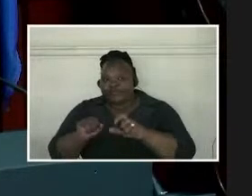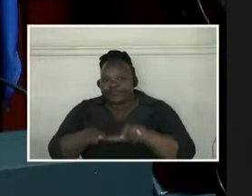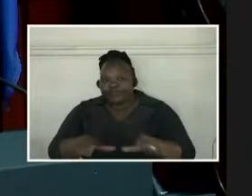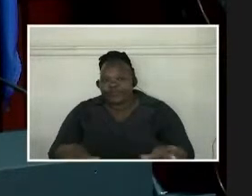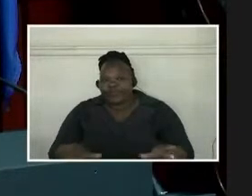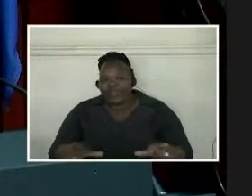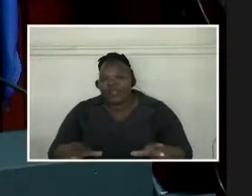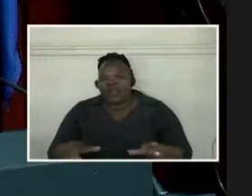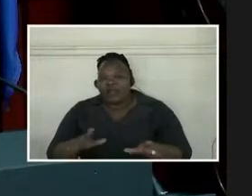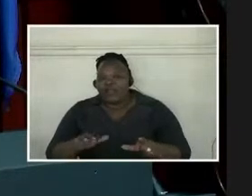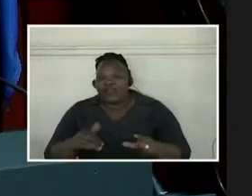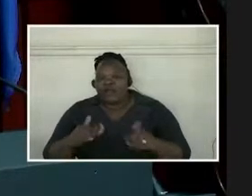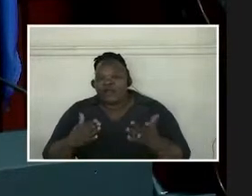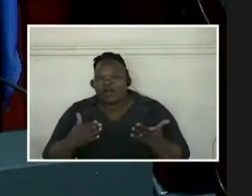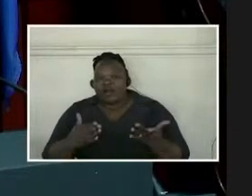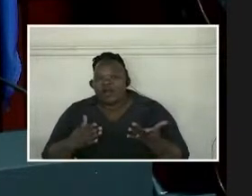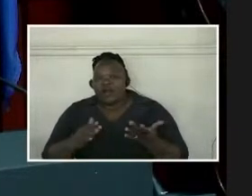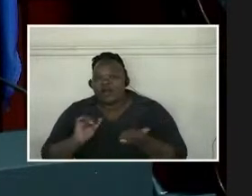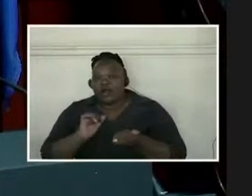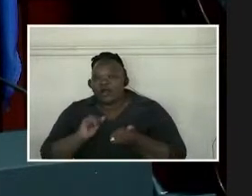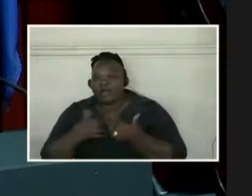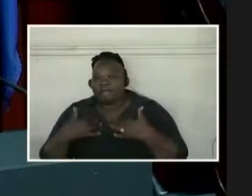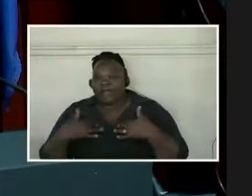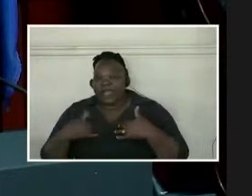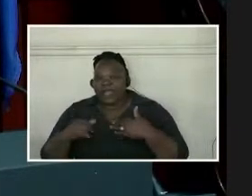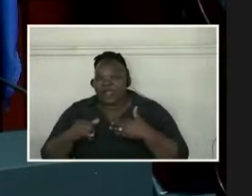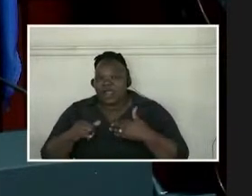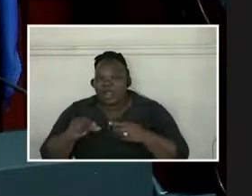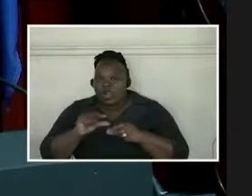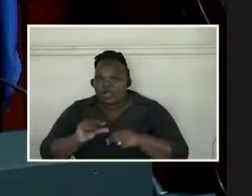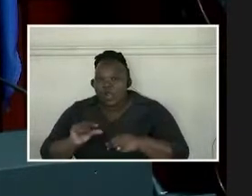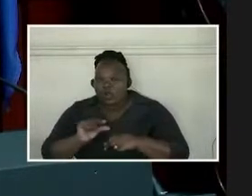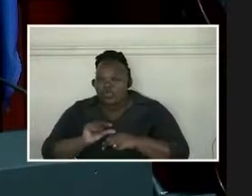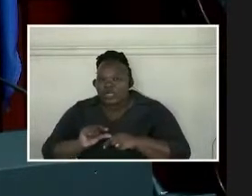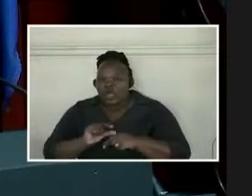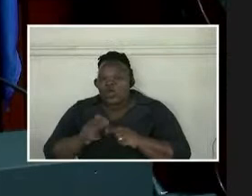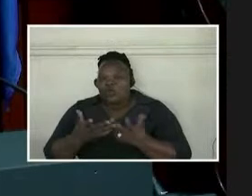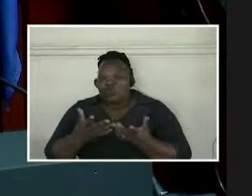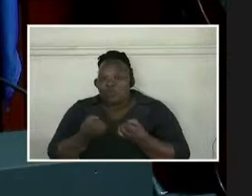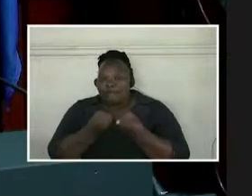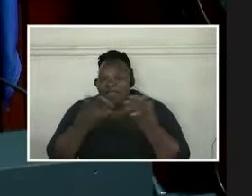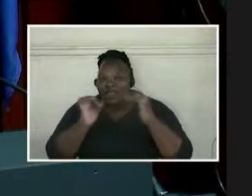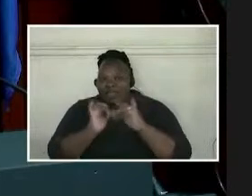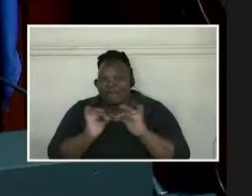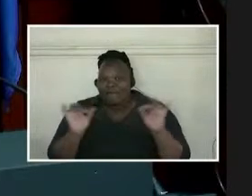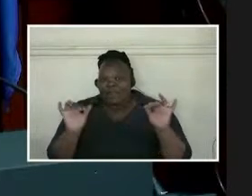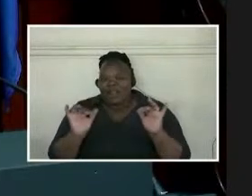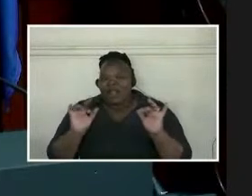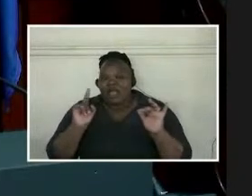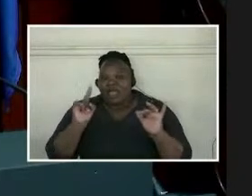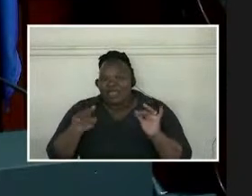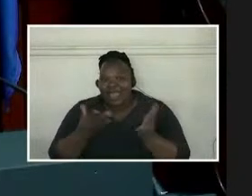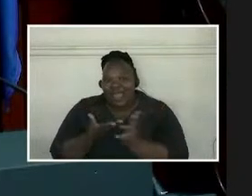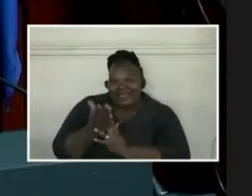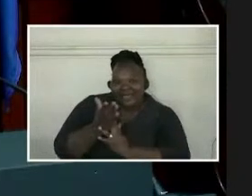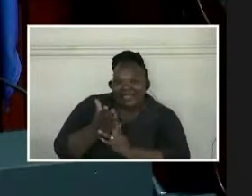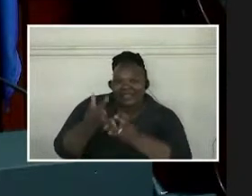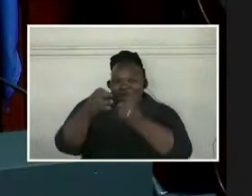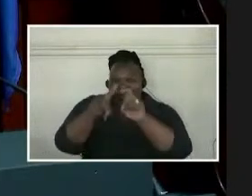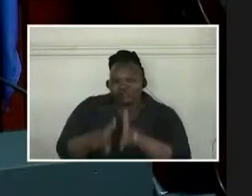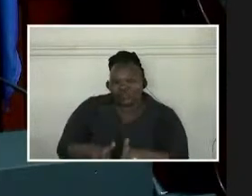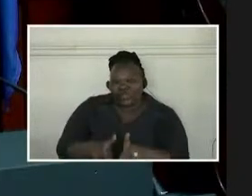playing field so that the majority of south africans have equitable assets and opportunity to